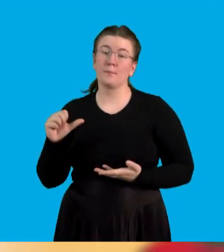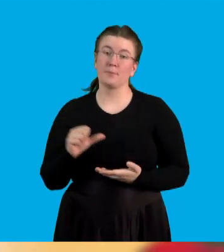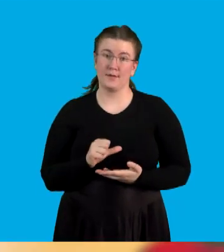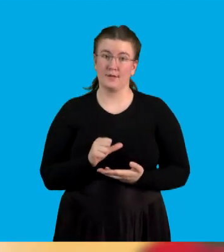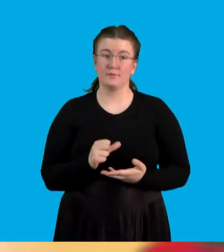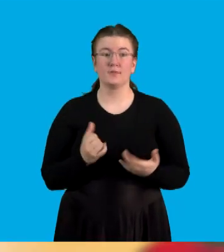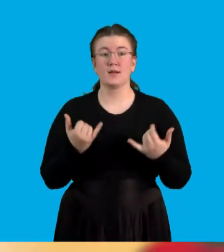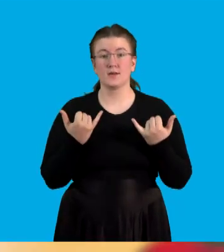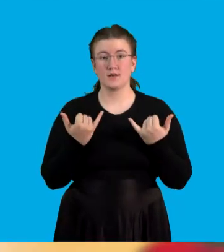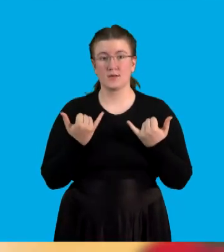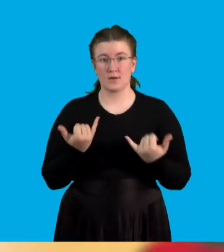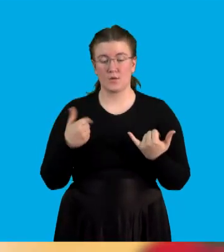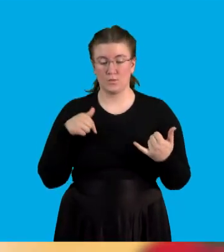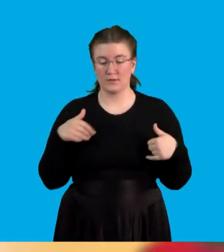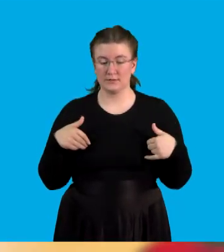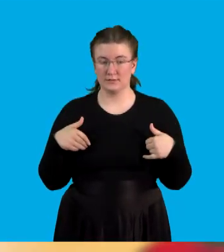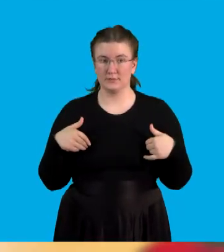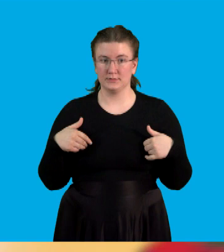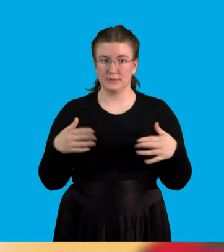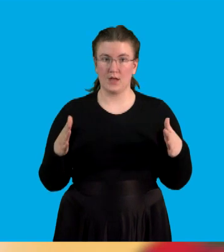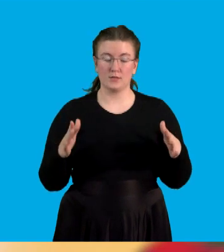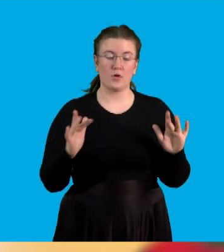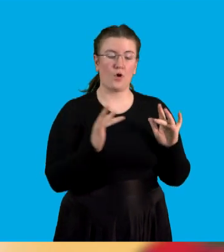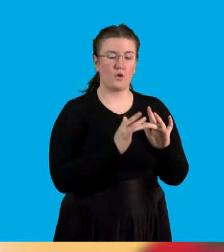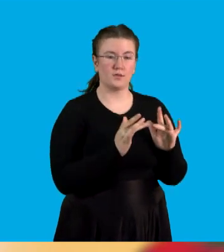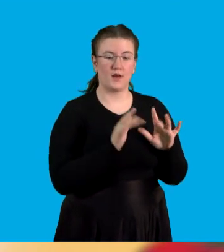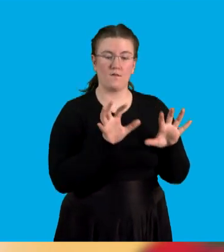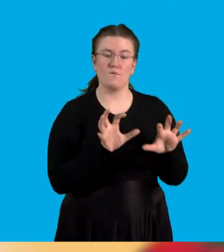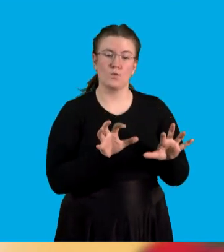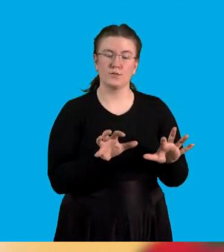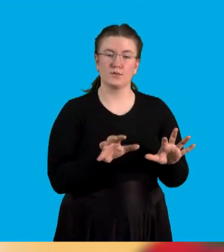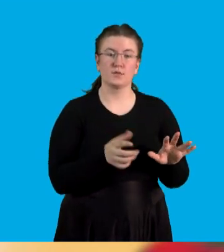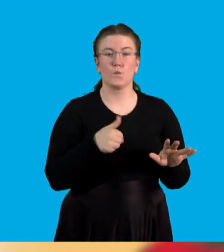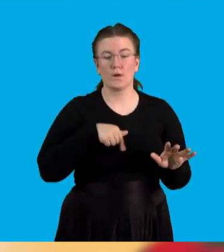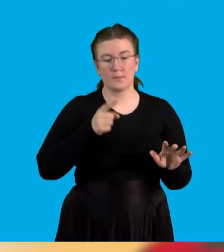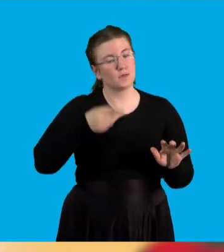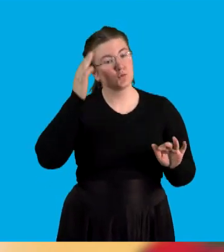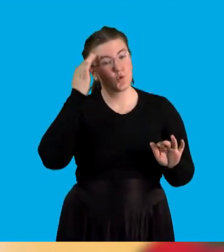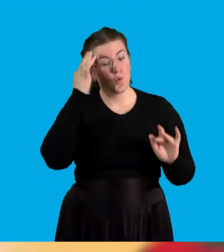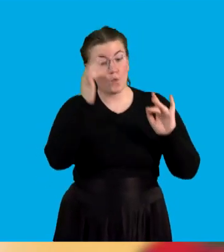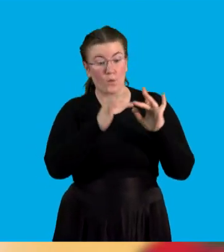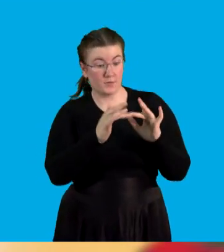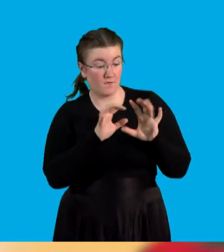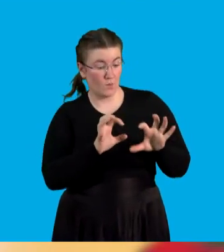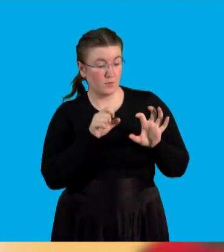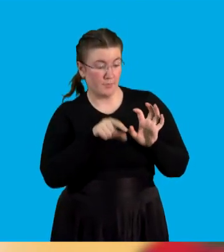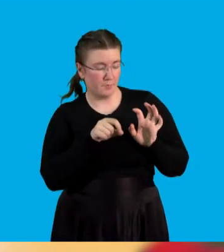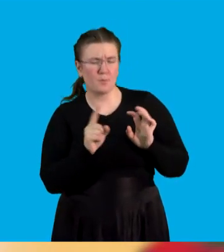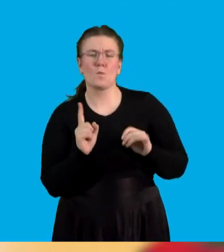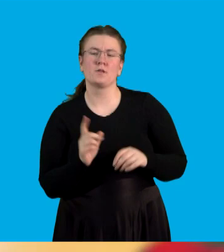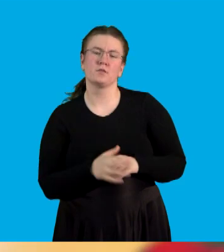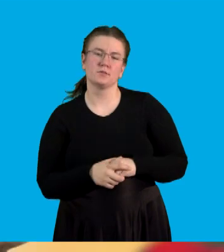Welcome back, learners. So now to start with the first concept being the contact forces. So we need to know what are contact